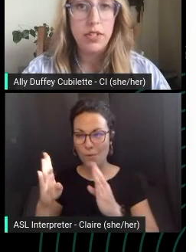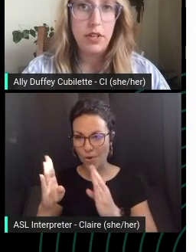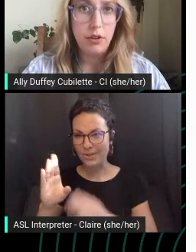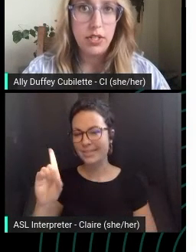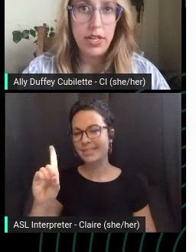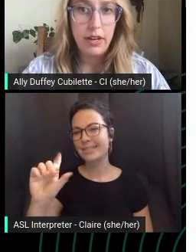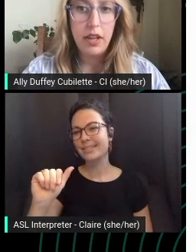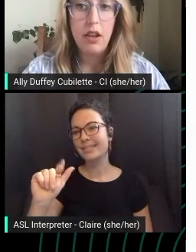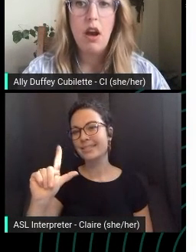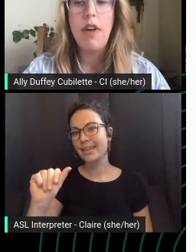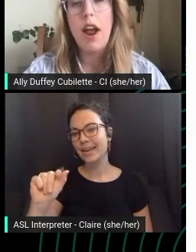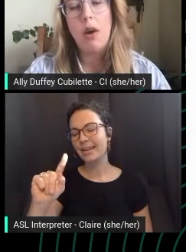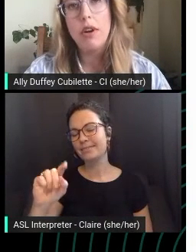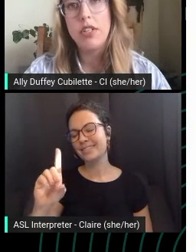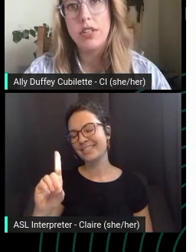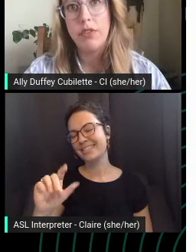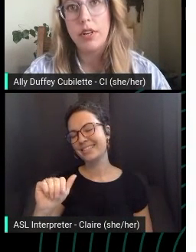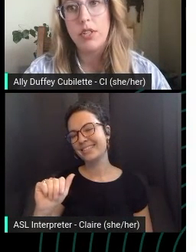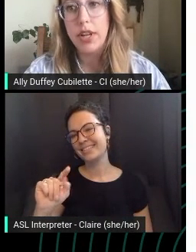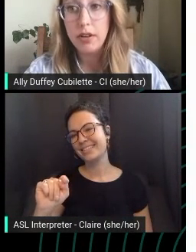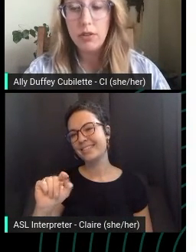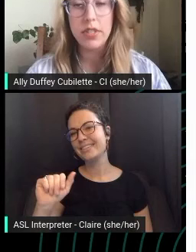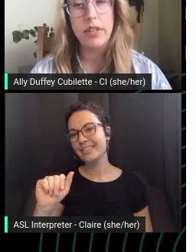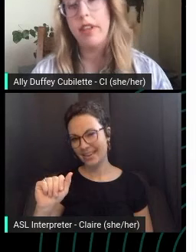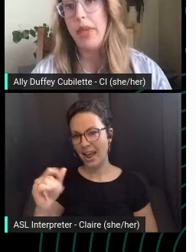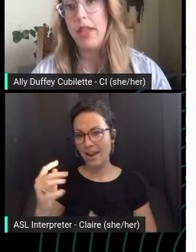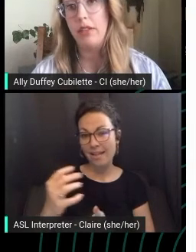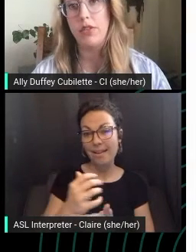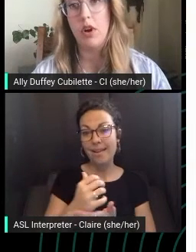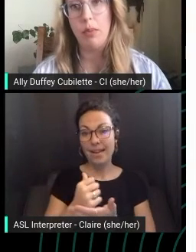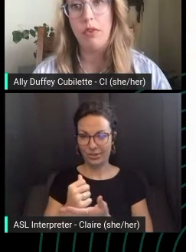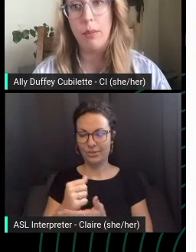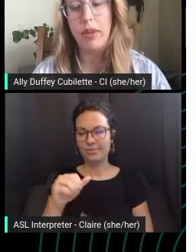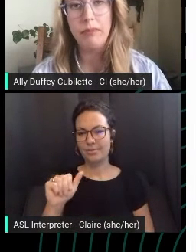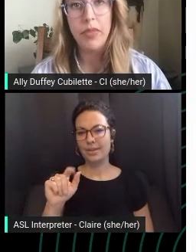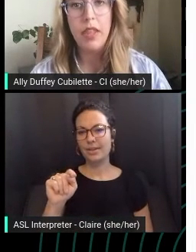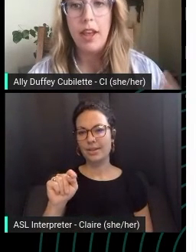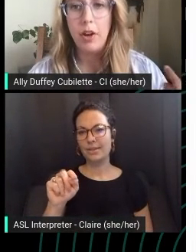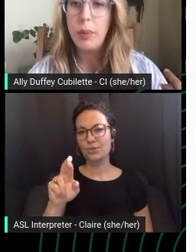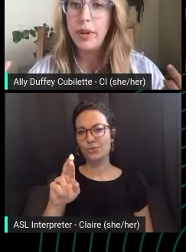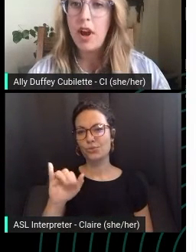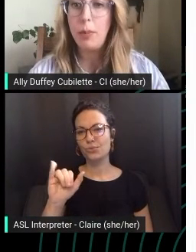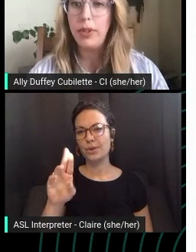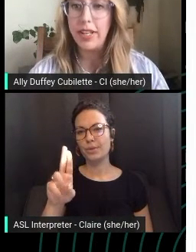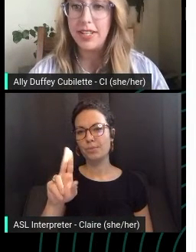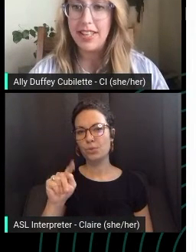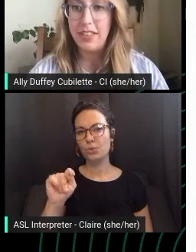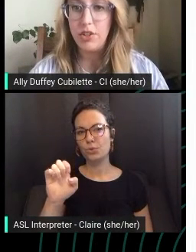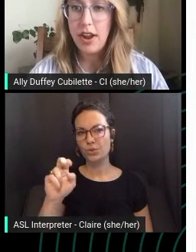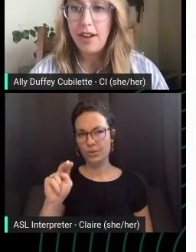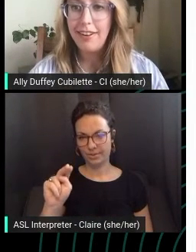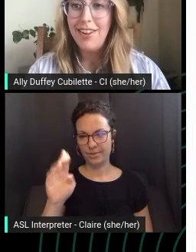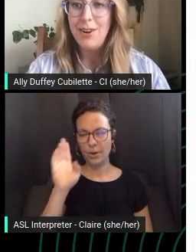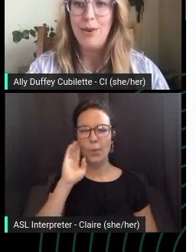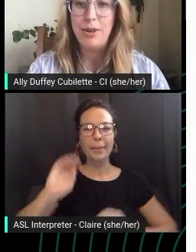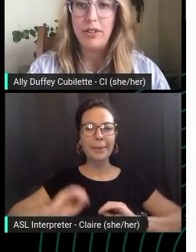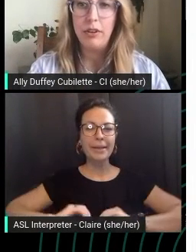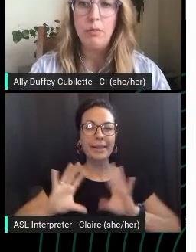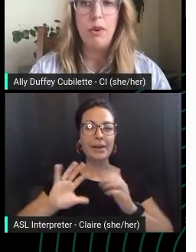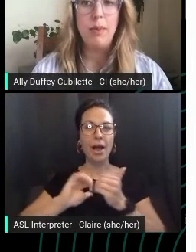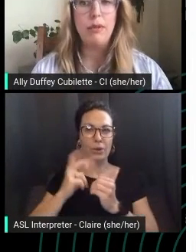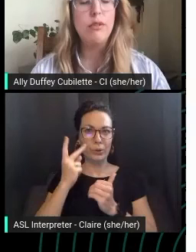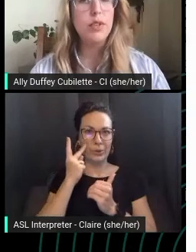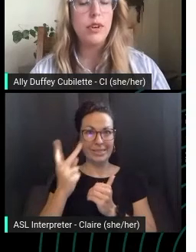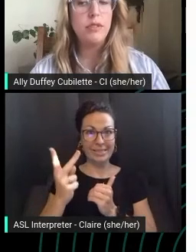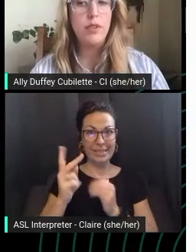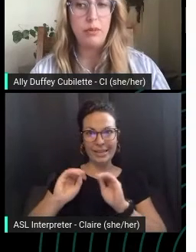and nuanced understanding of how our different channels and campaigns are performing. And I'll put a couple links in the chat where you can